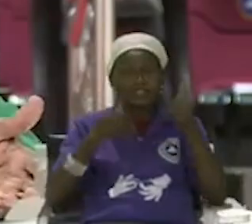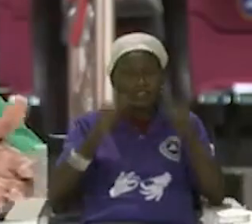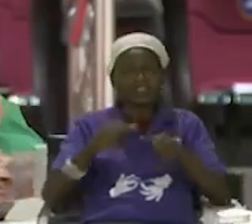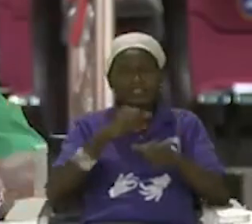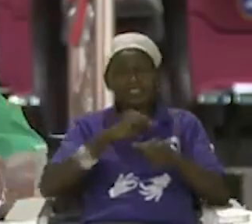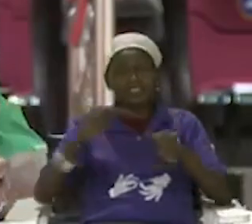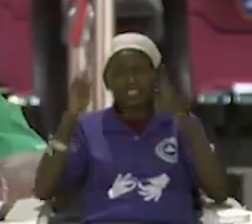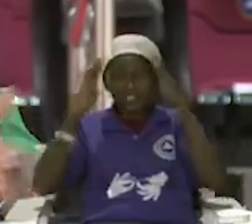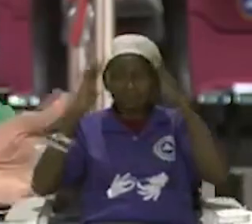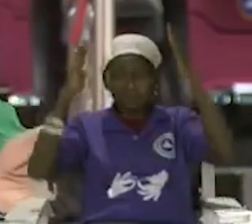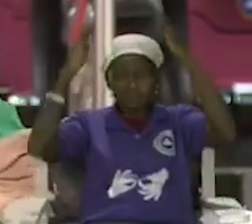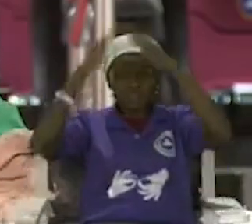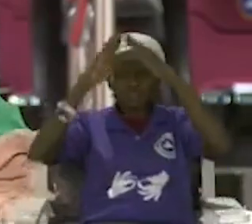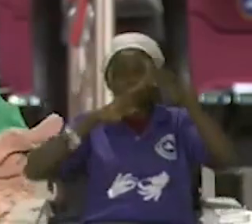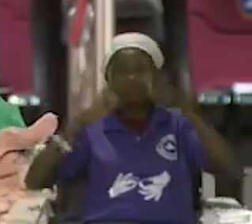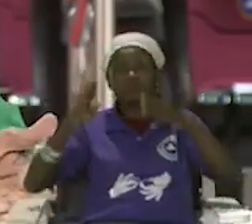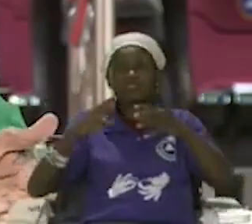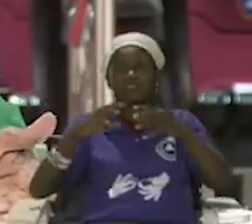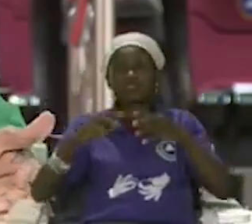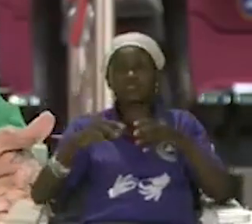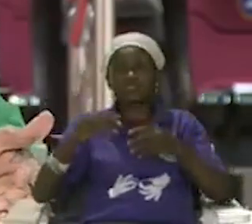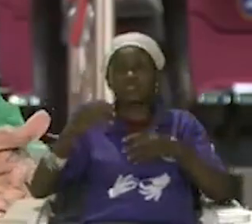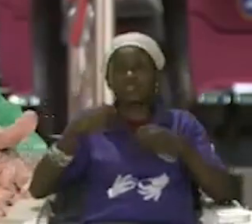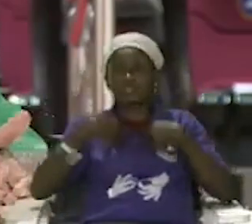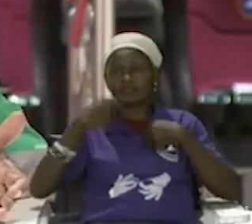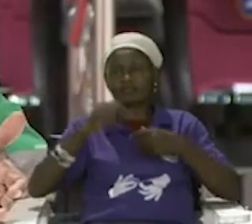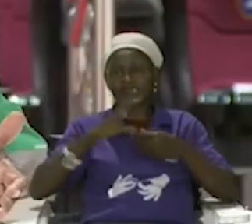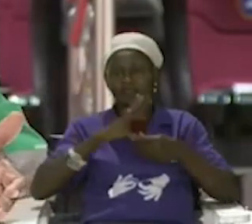riding a Rolls Royce?